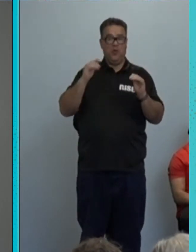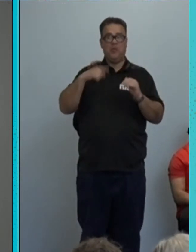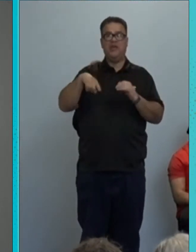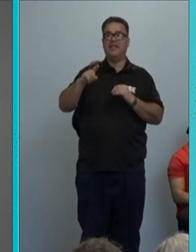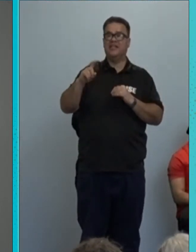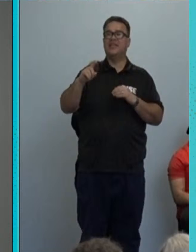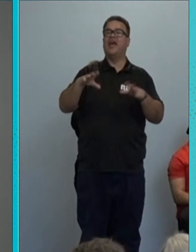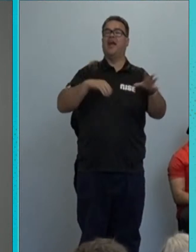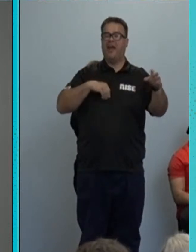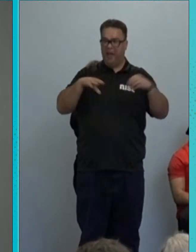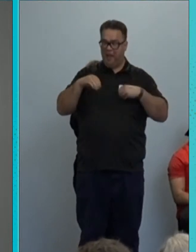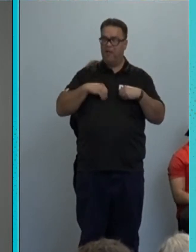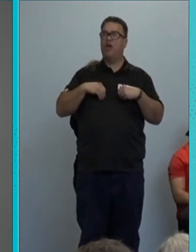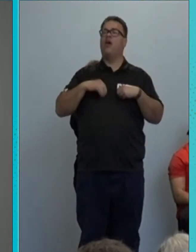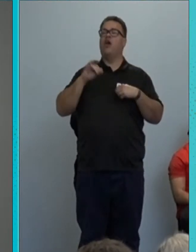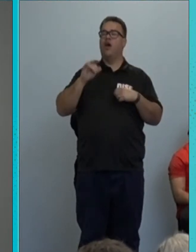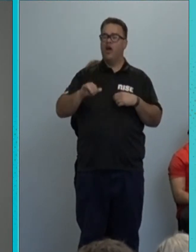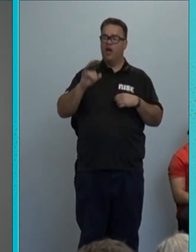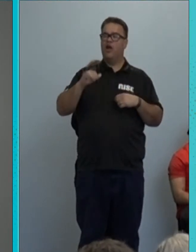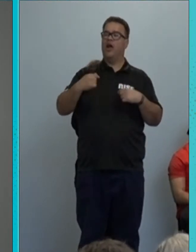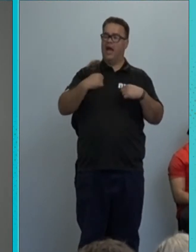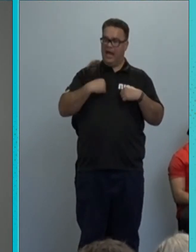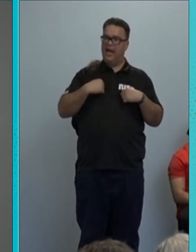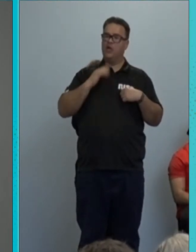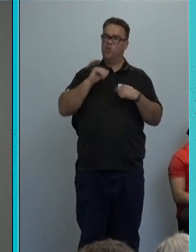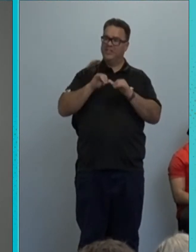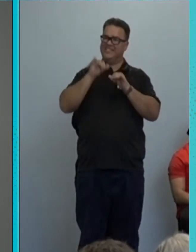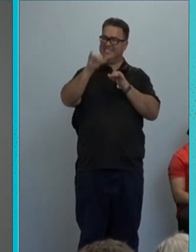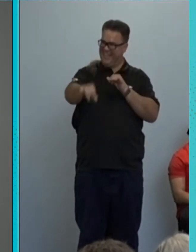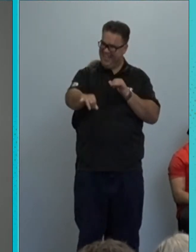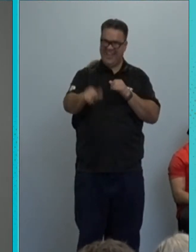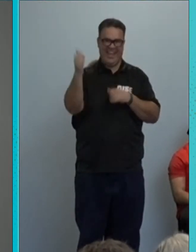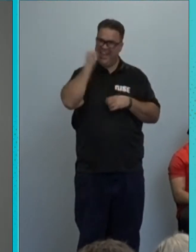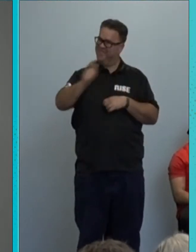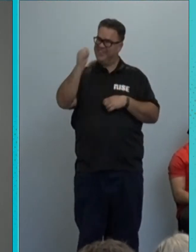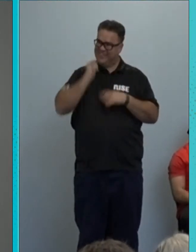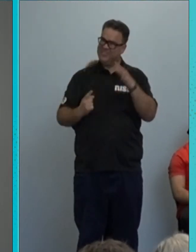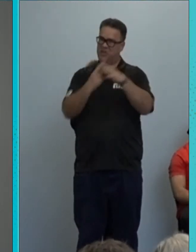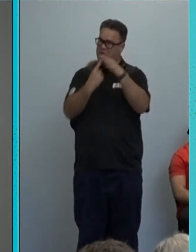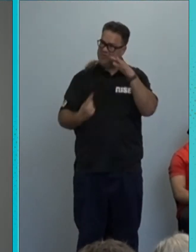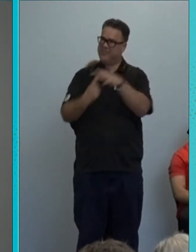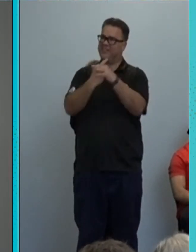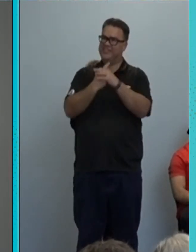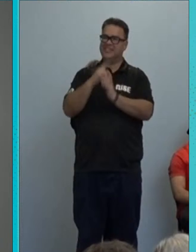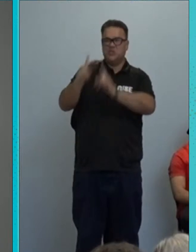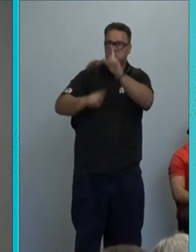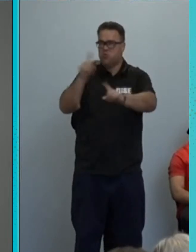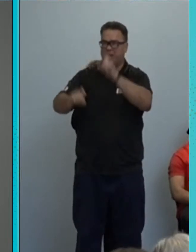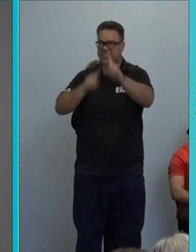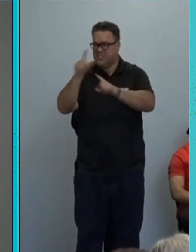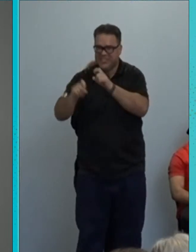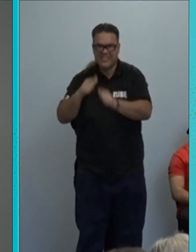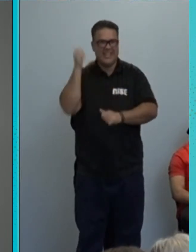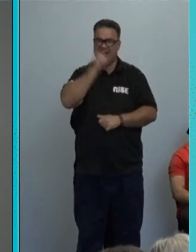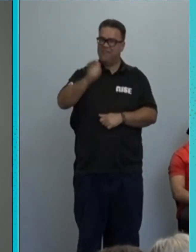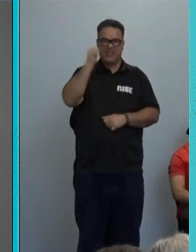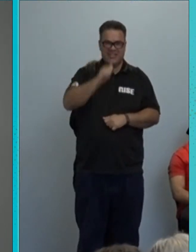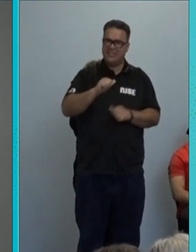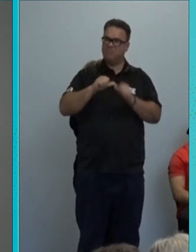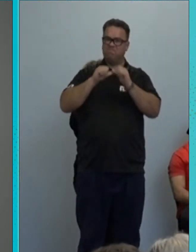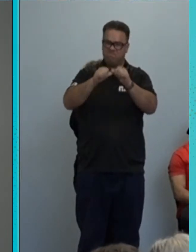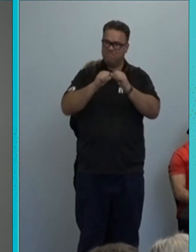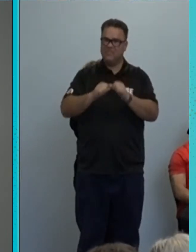they accepted that I was going to be there every day, asking them questions every day. I stood